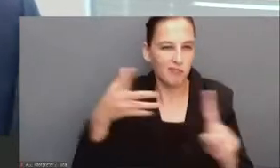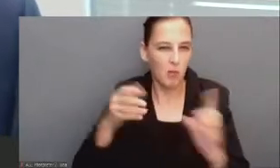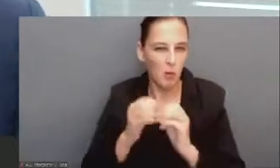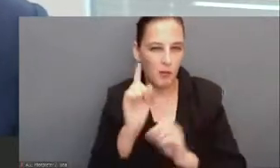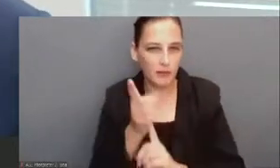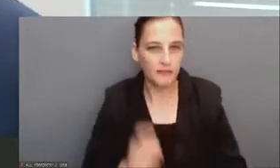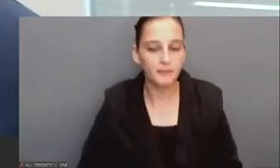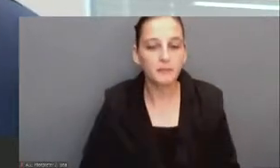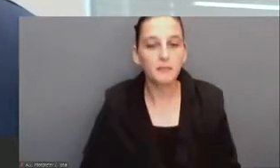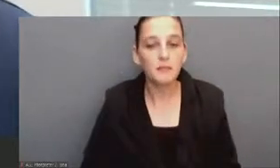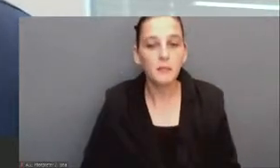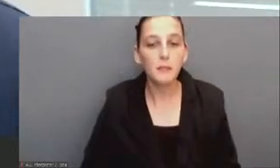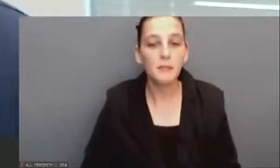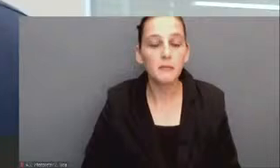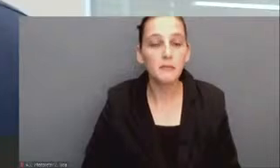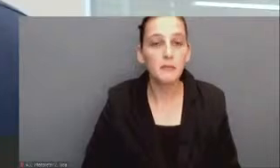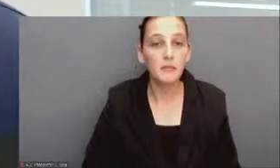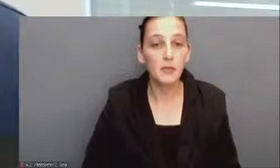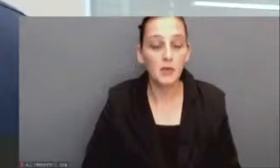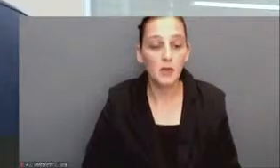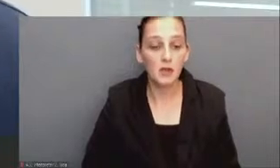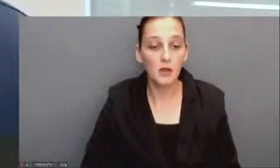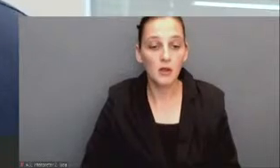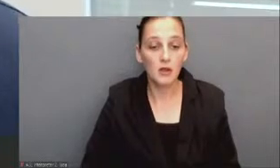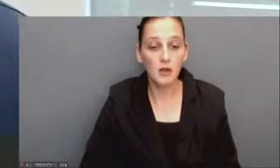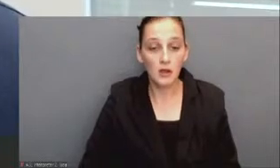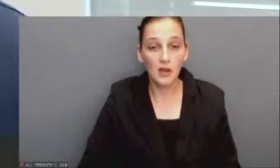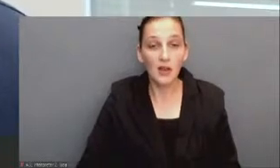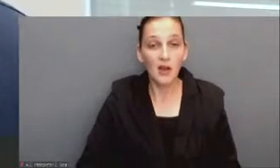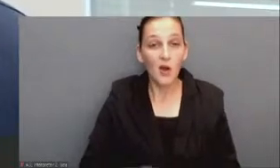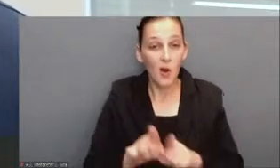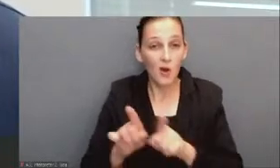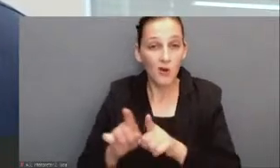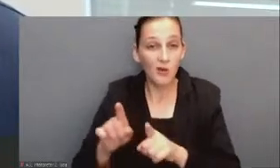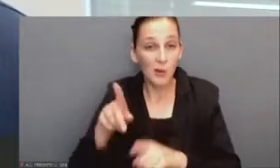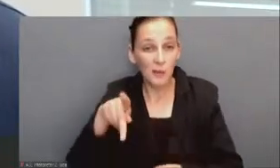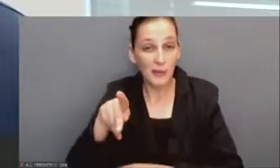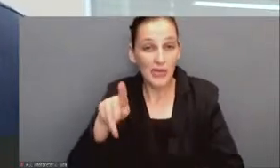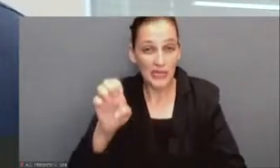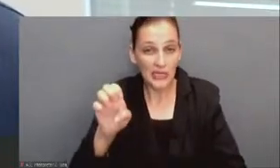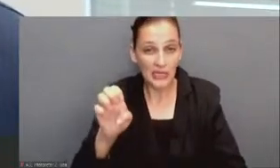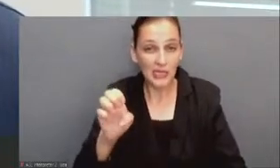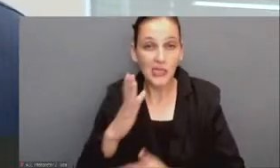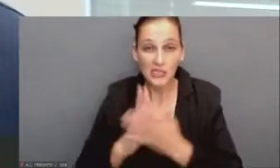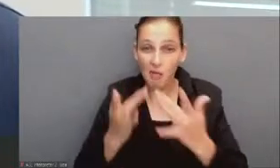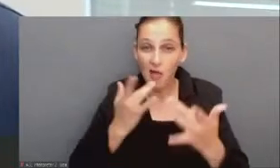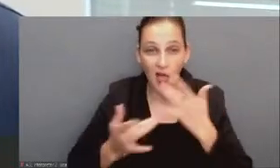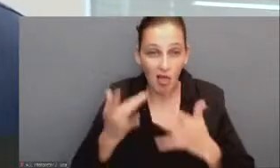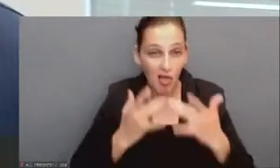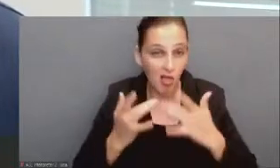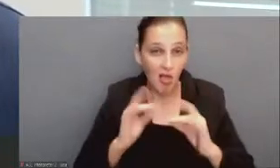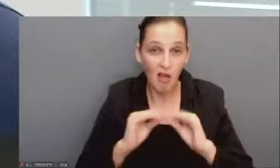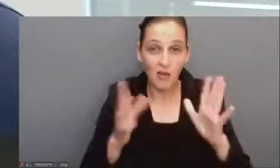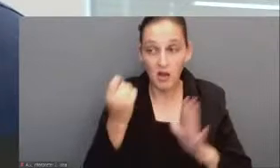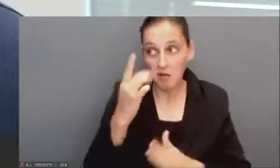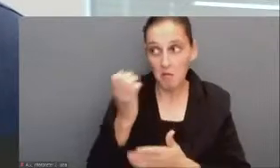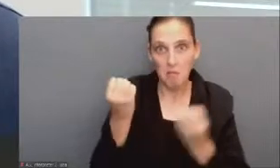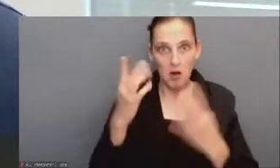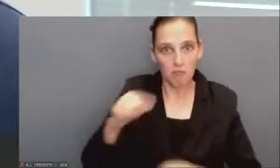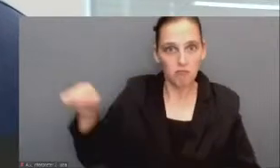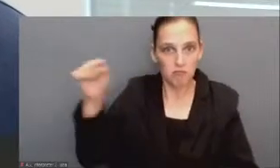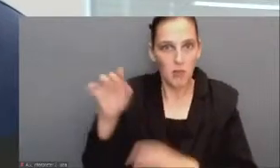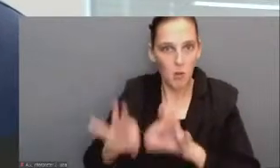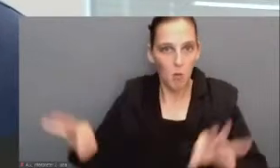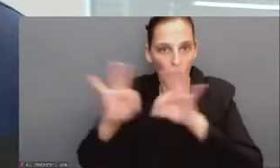chain challenges were even more on display with PPE and other supplies. Many essential hospitals faced